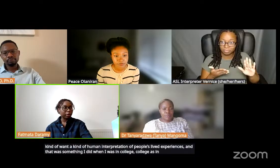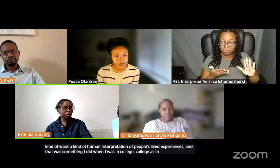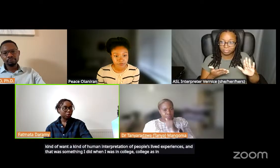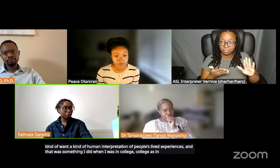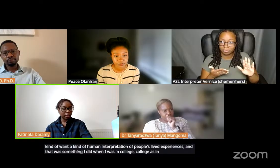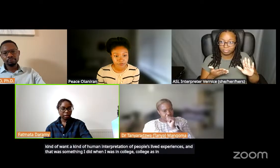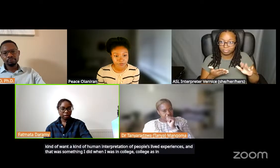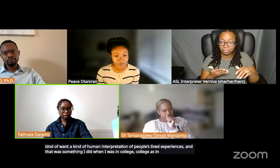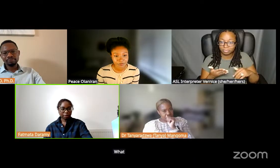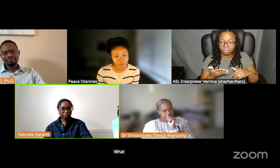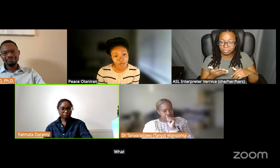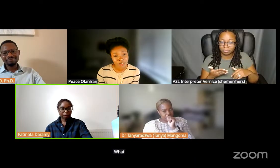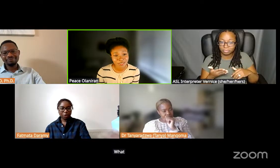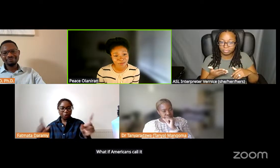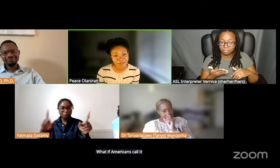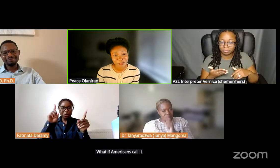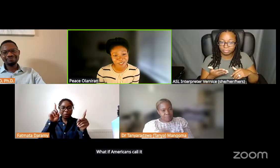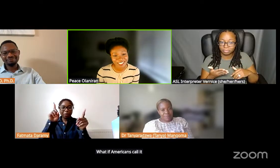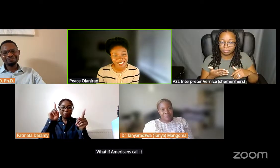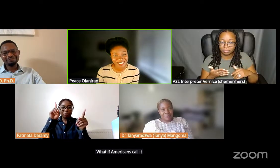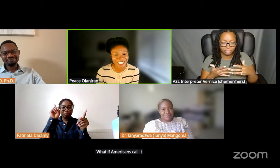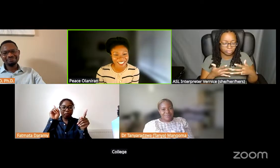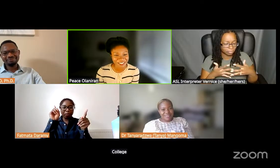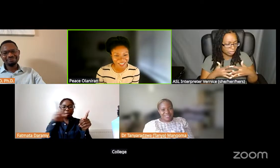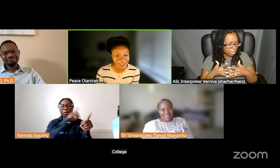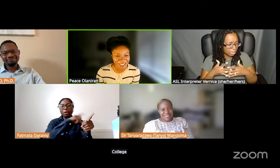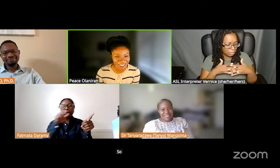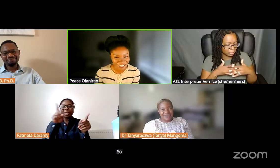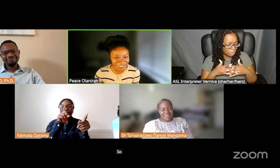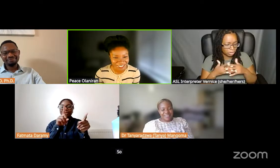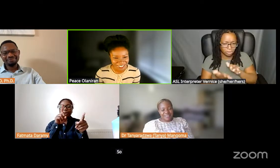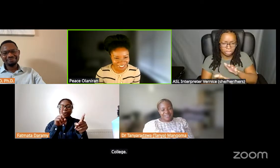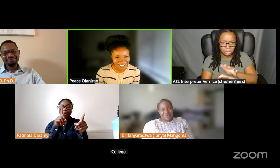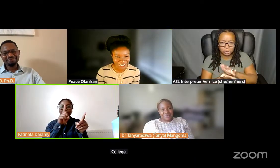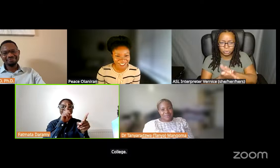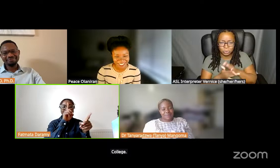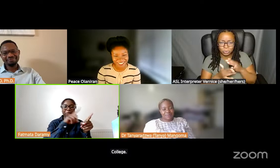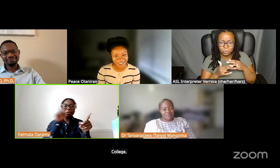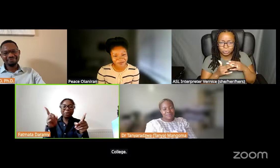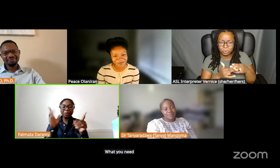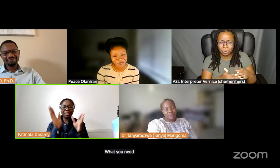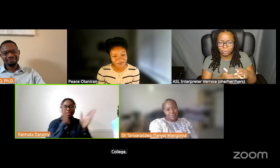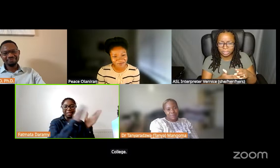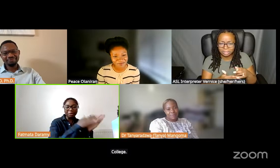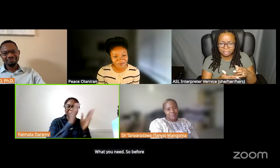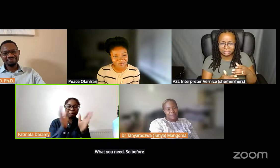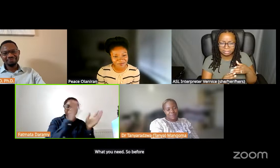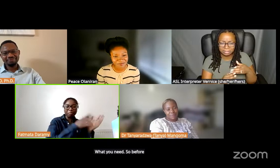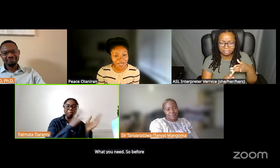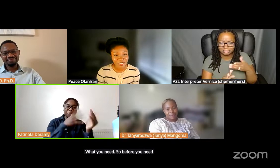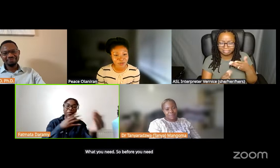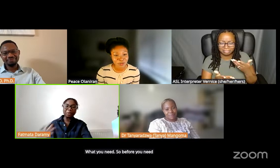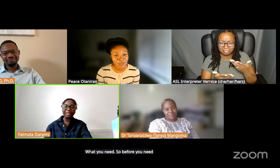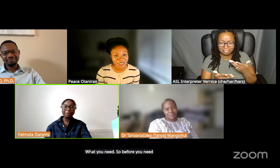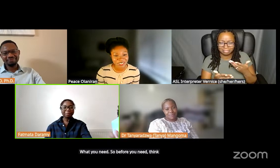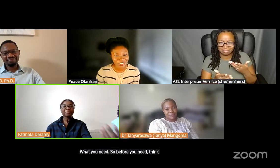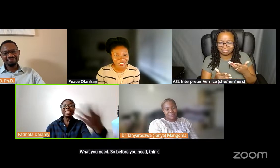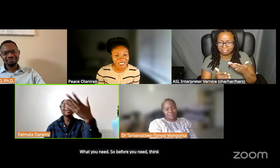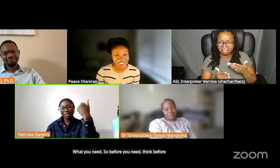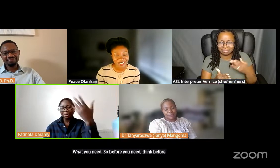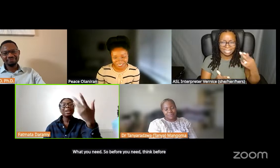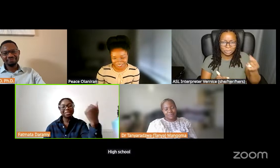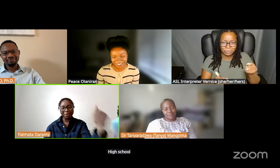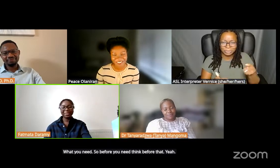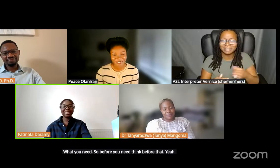do Americans call it? College, So university, before uni, so before uni, think high before school. that.